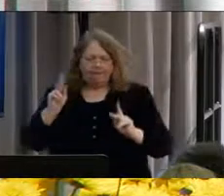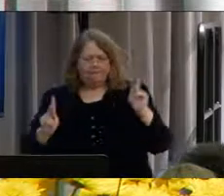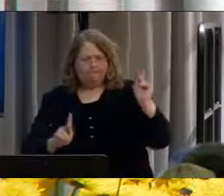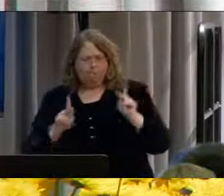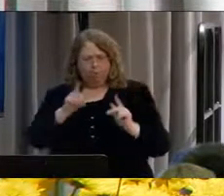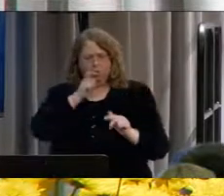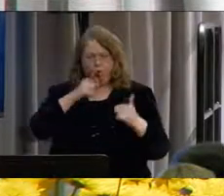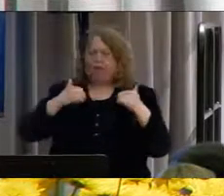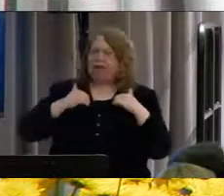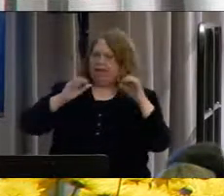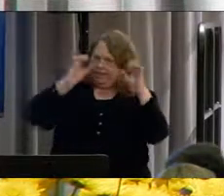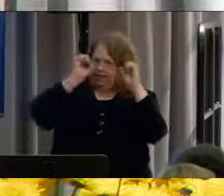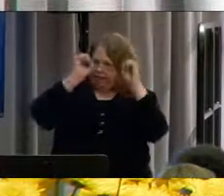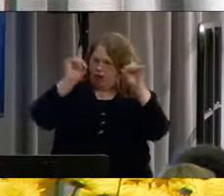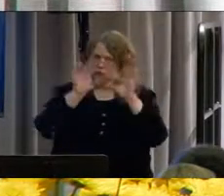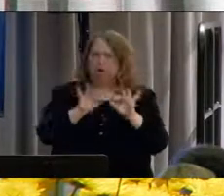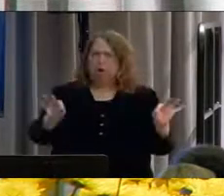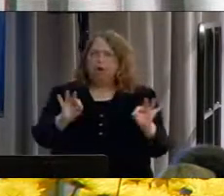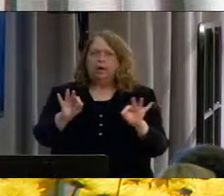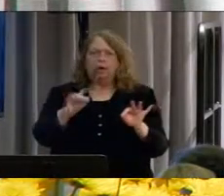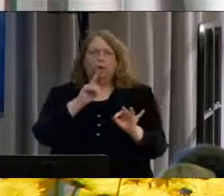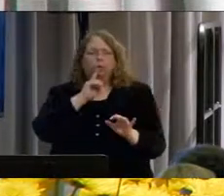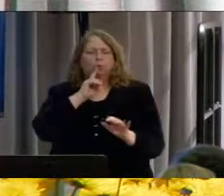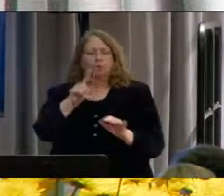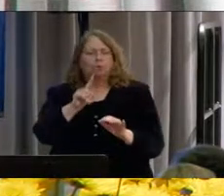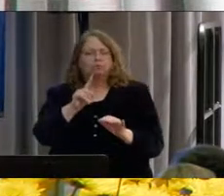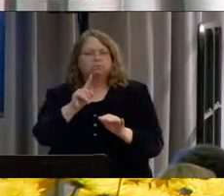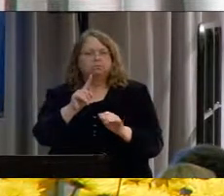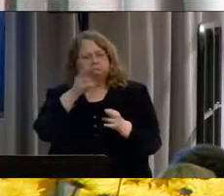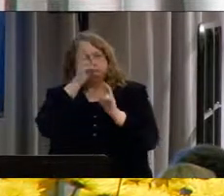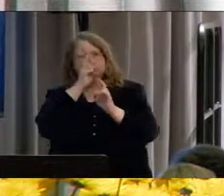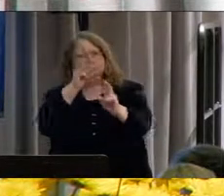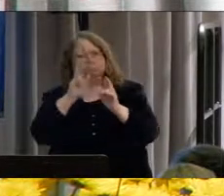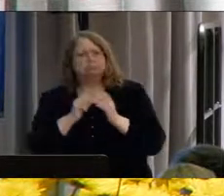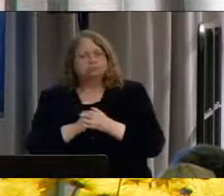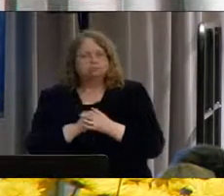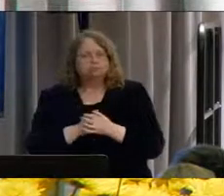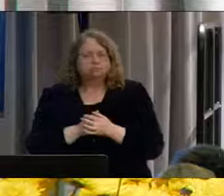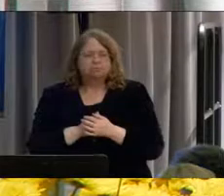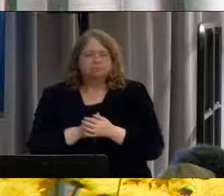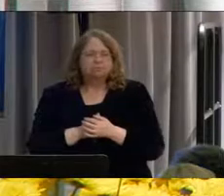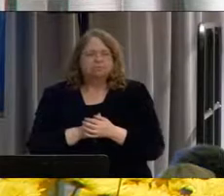even at that time, and our understanding of that has just continued to rise with time.